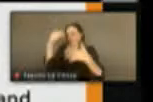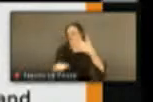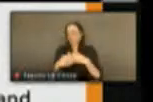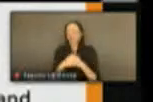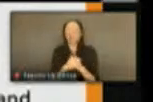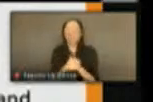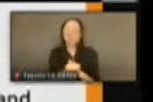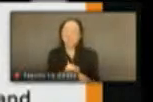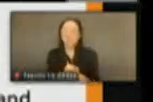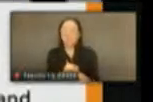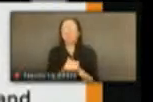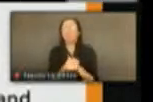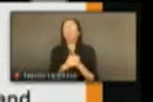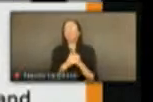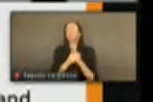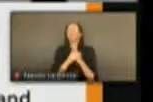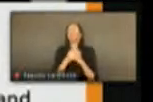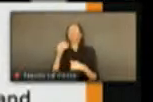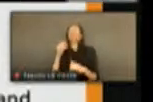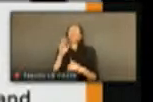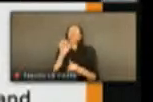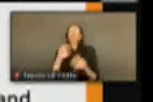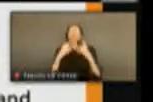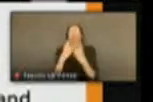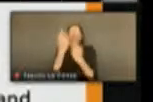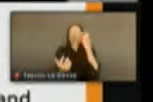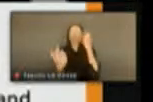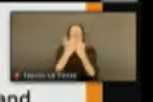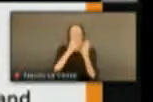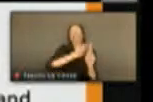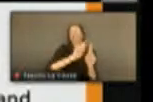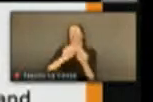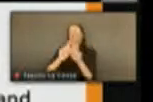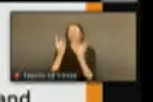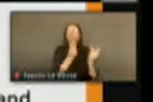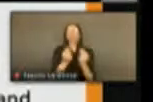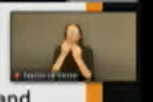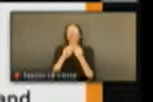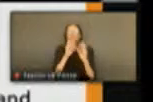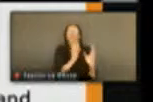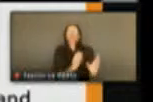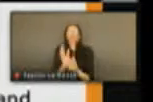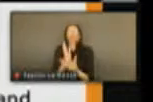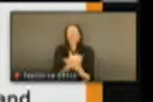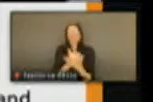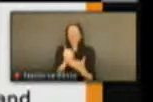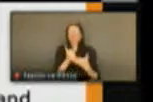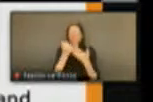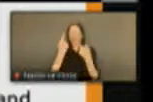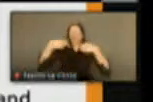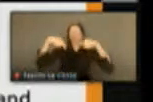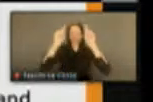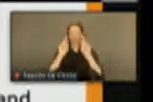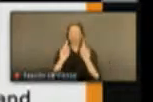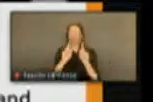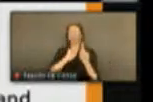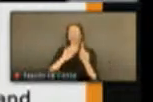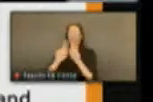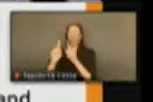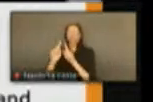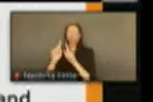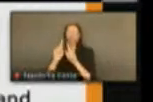what is in the plan, here are some sample strategic plan objectives. Provide